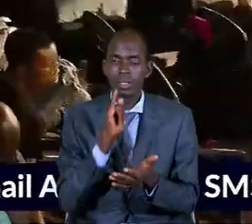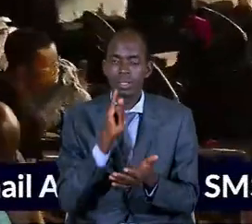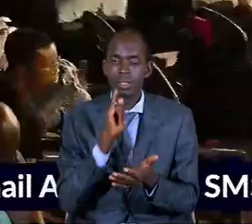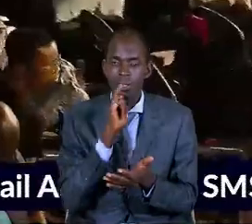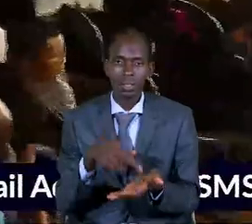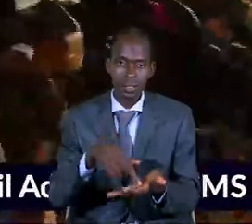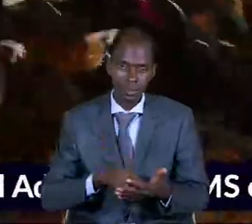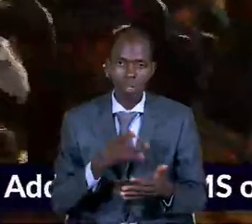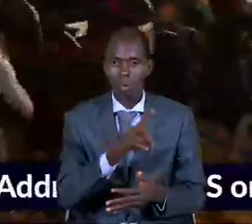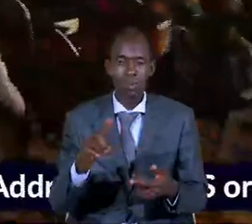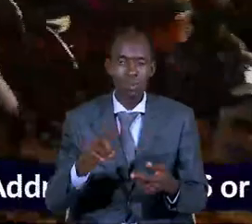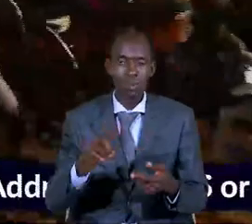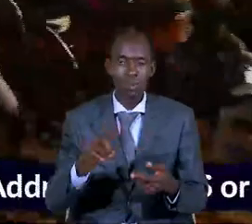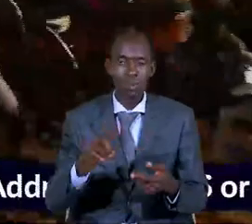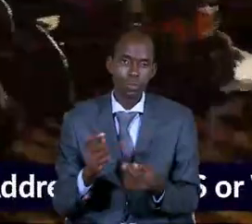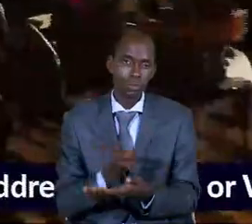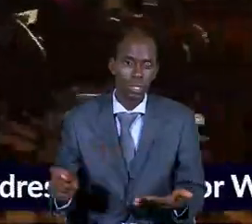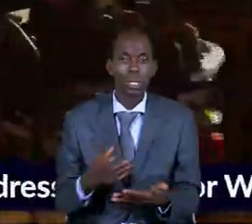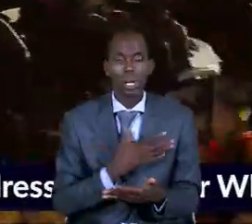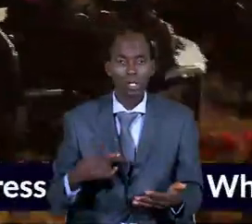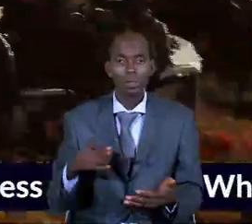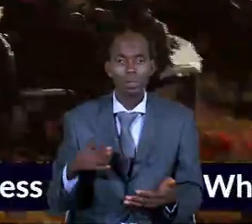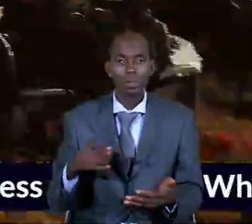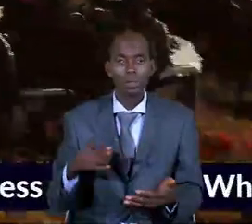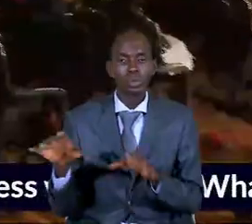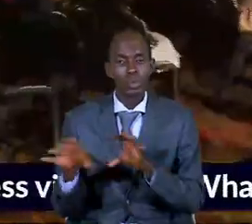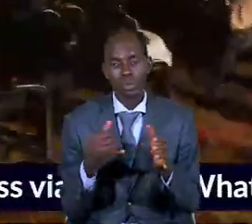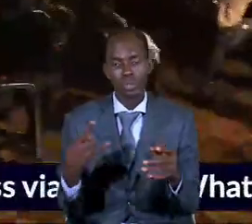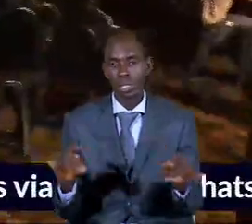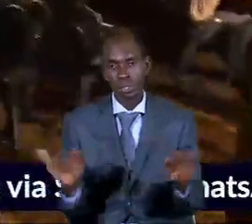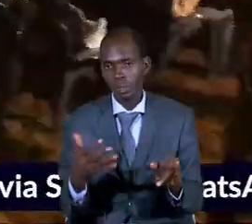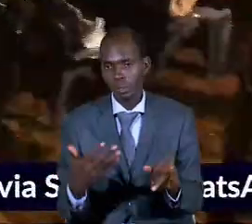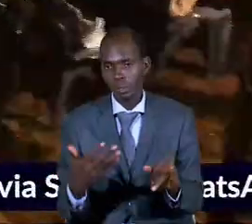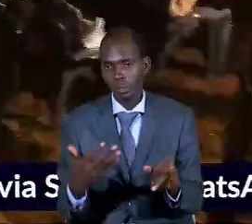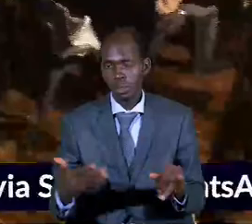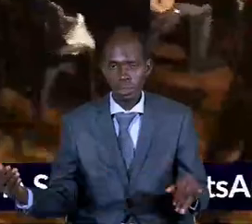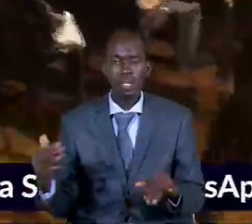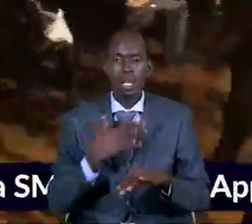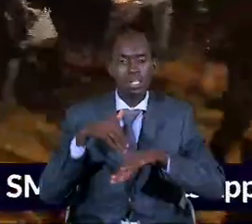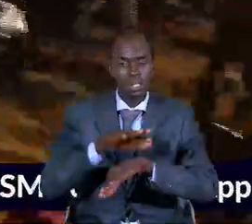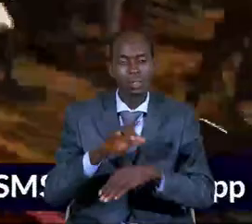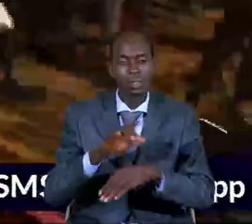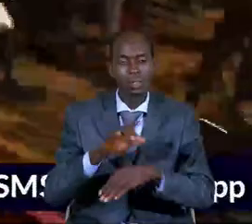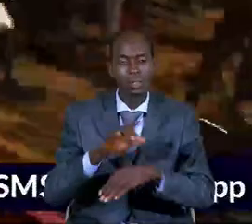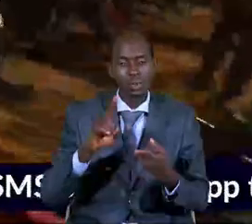Written on the paper very well before you collect the paper. After you have collected the paper from them,